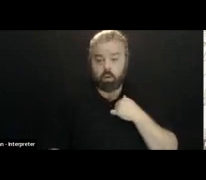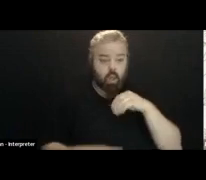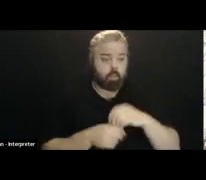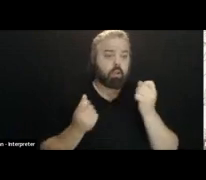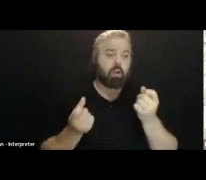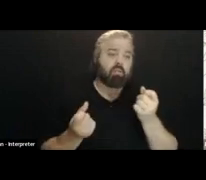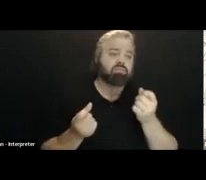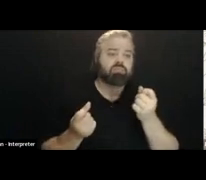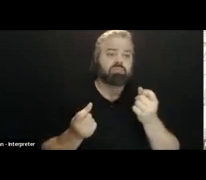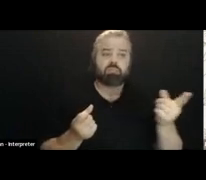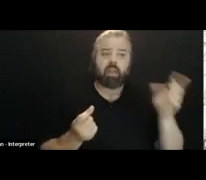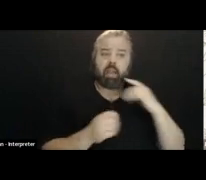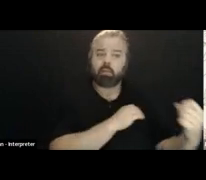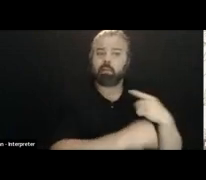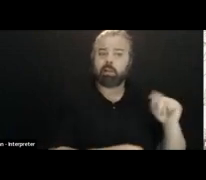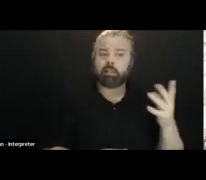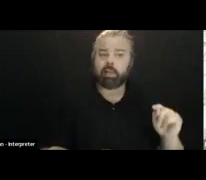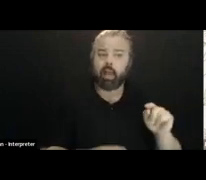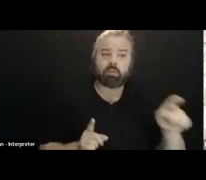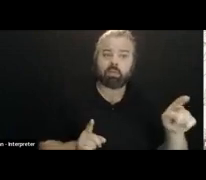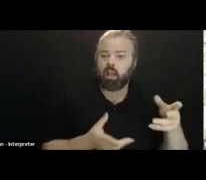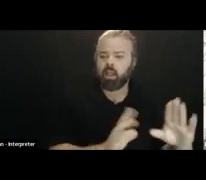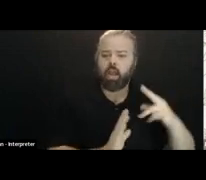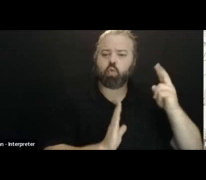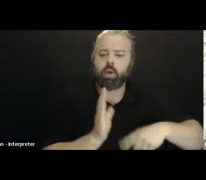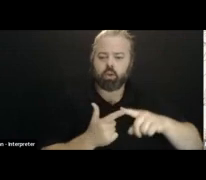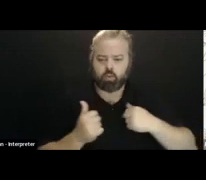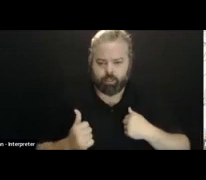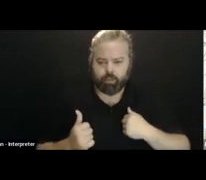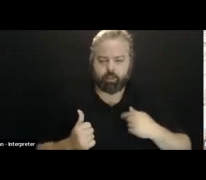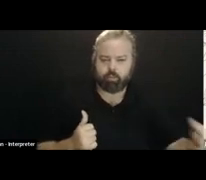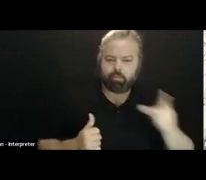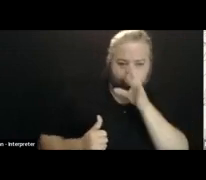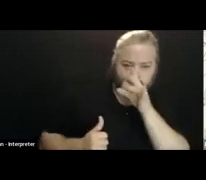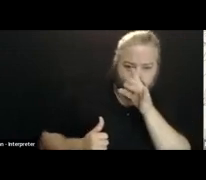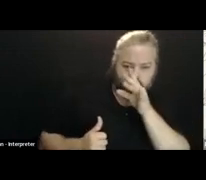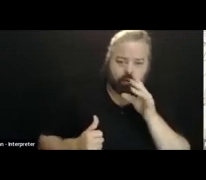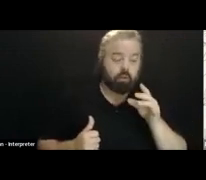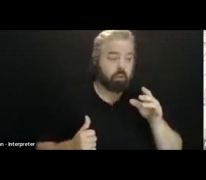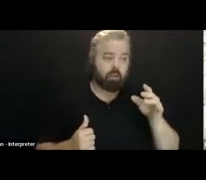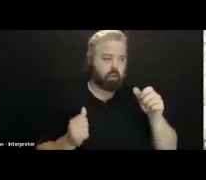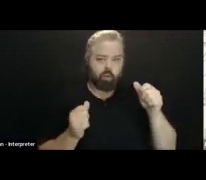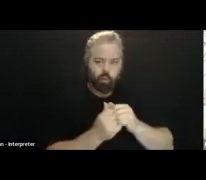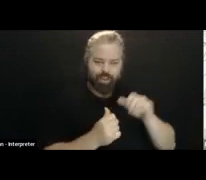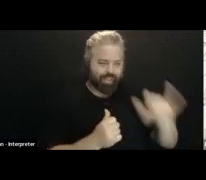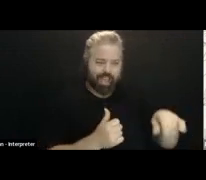I'll have it read out an email to me. Those colors are not going to be distinguished with certain methods.